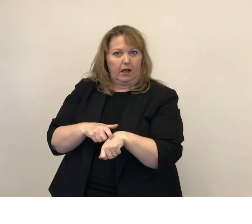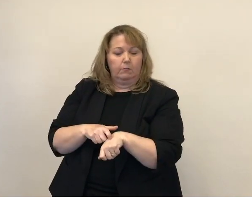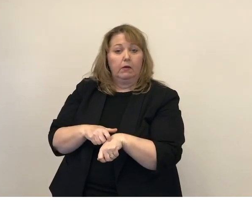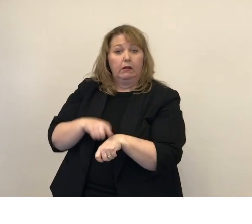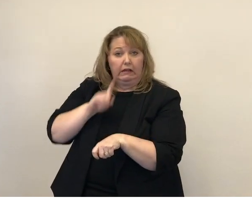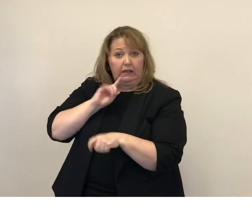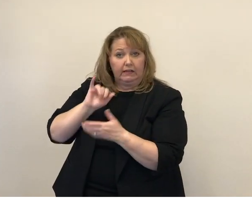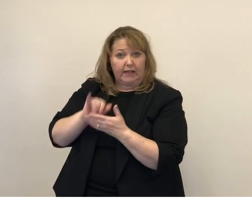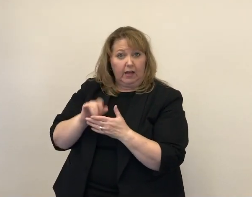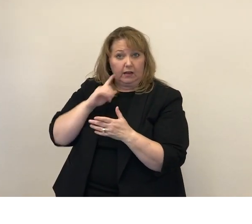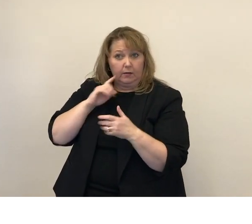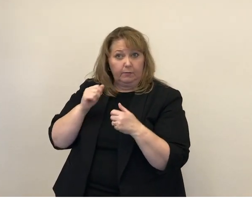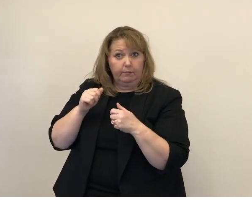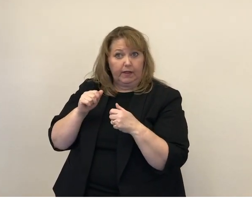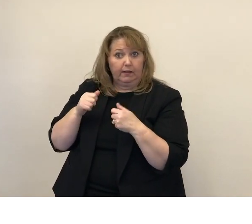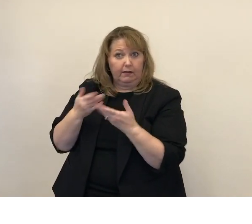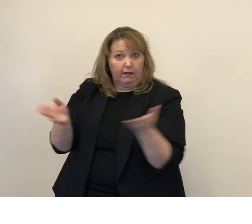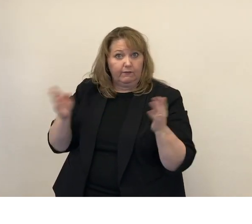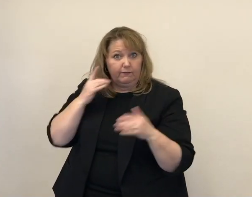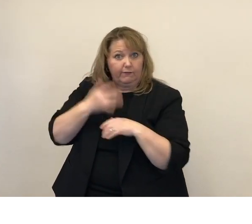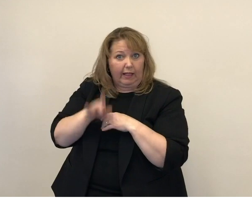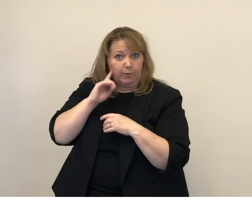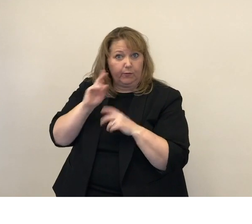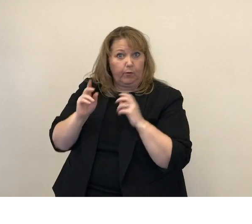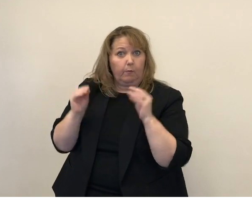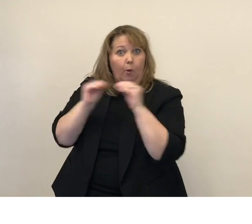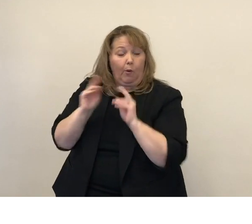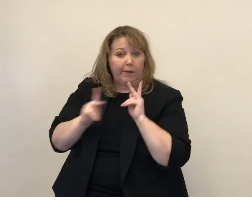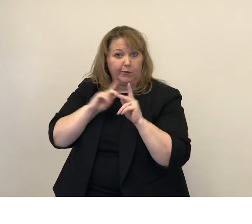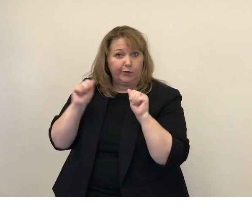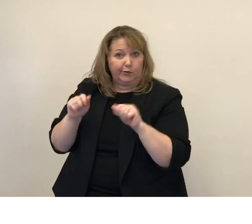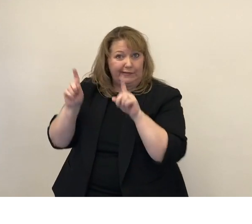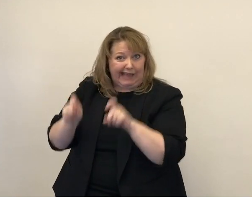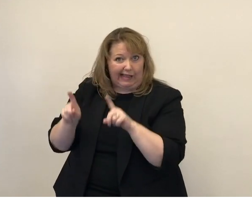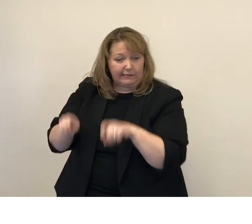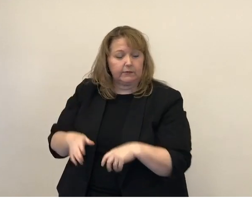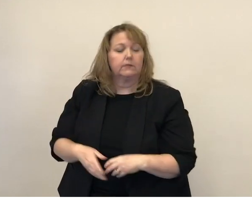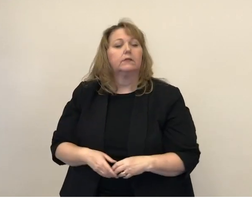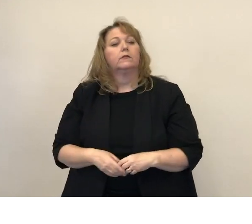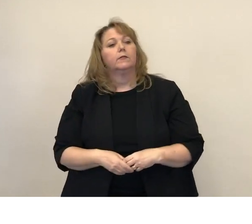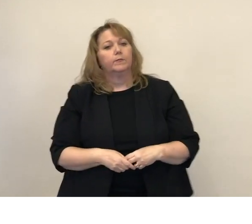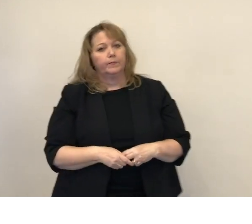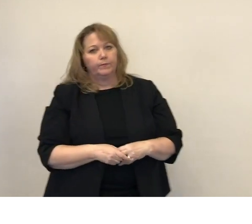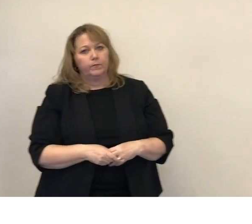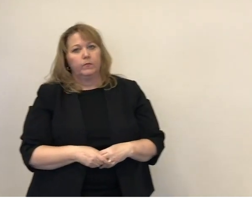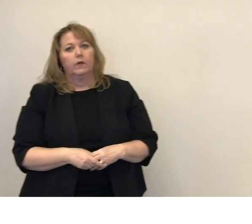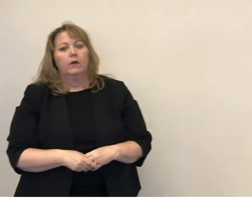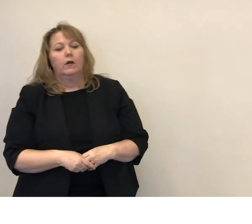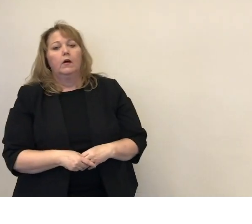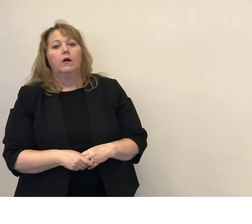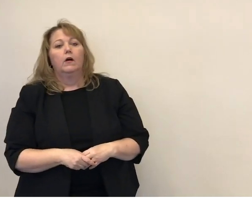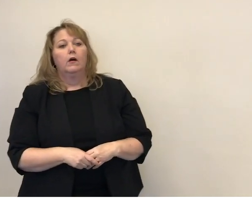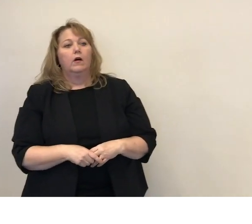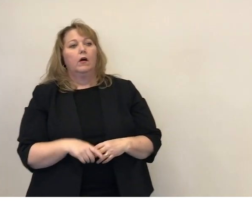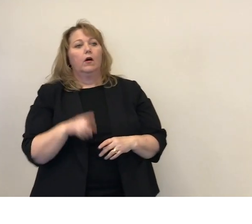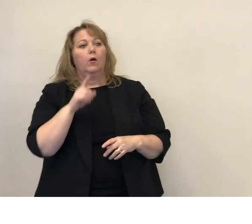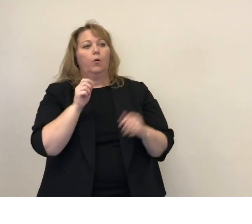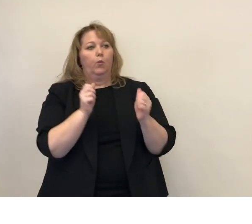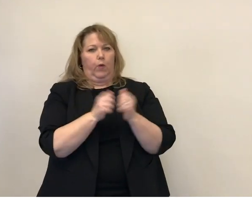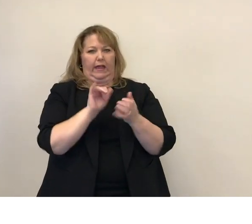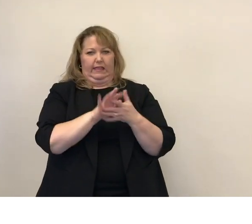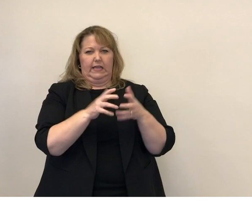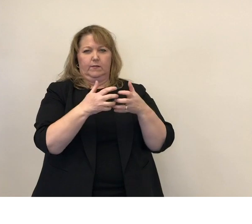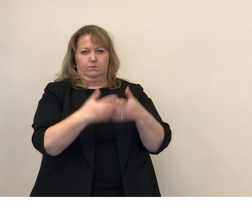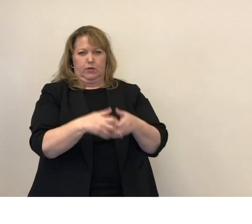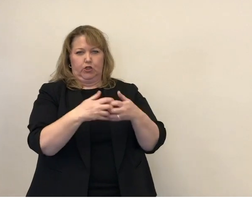is available, more widely available in private and public health labs, it takes that question sort of out of the equation because it becomes possible